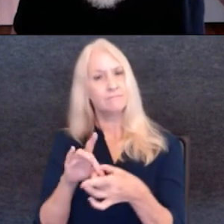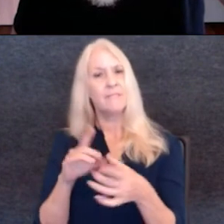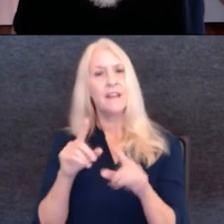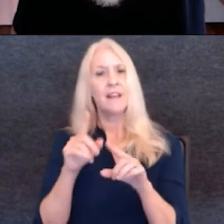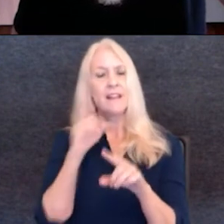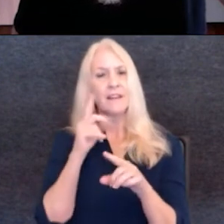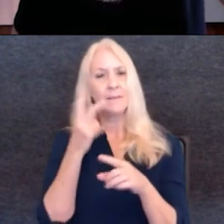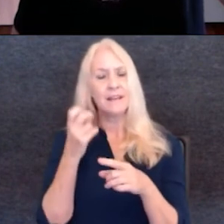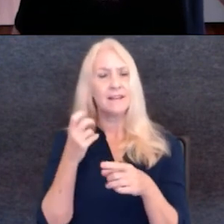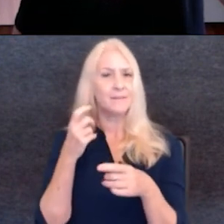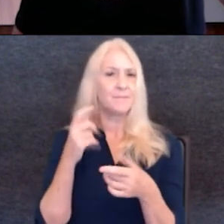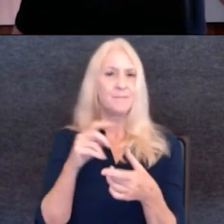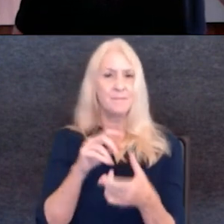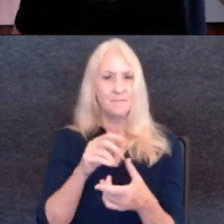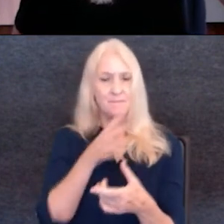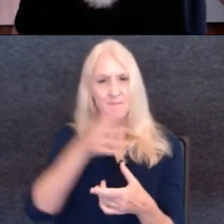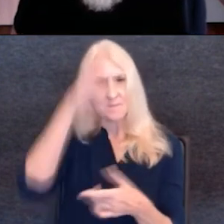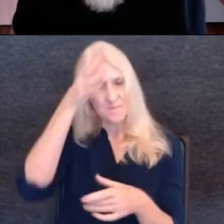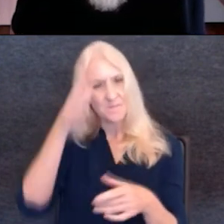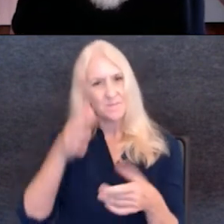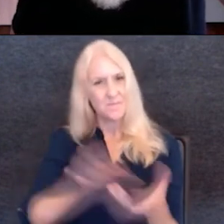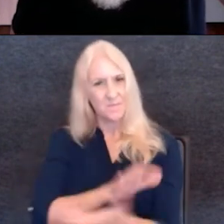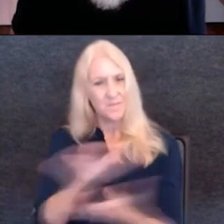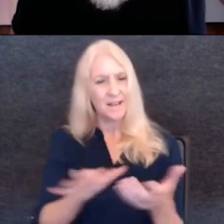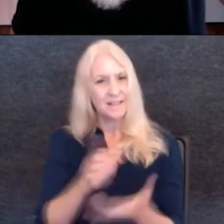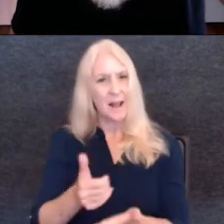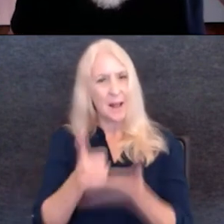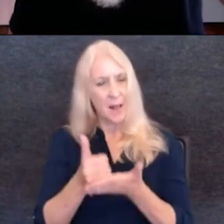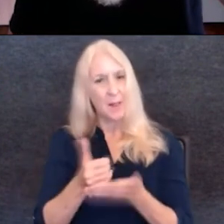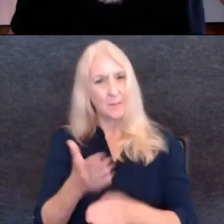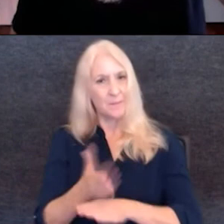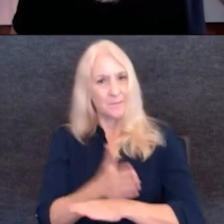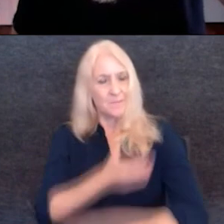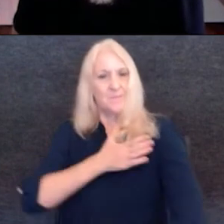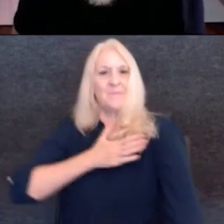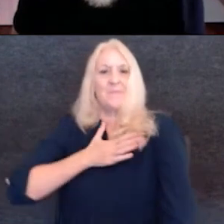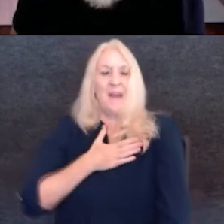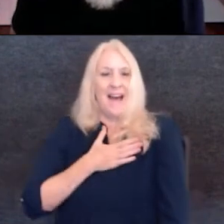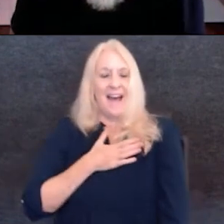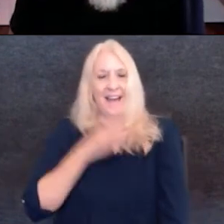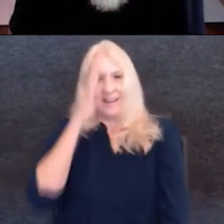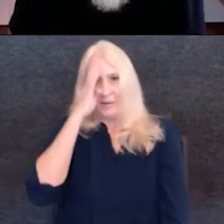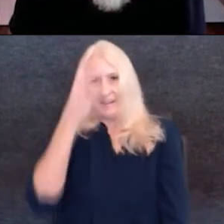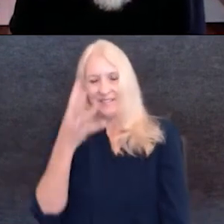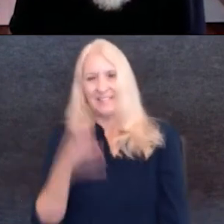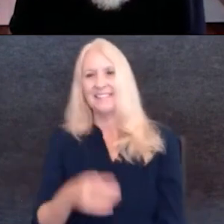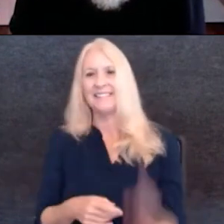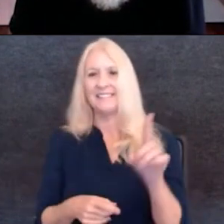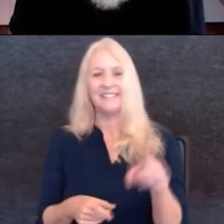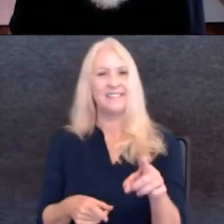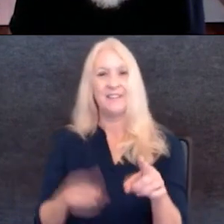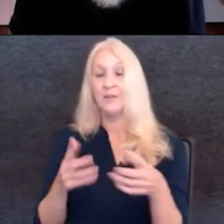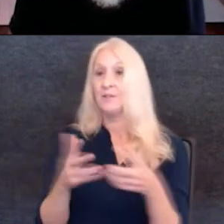makes my interest into the creative fields grow. And your creativity is boundless, Héctor, because